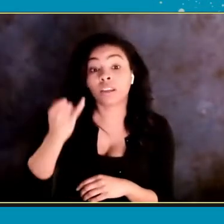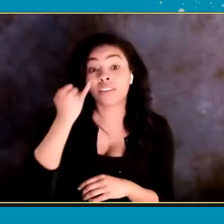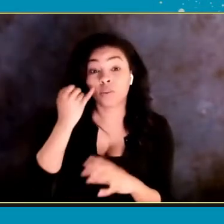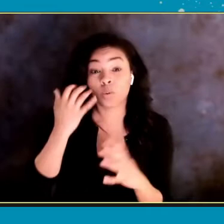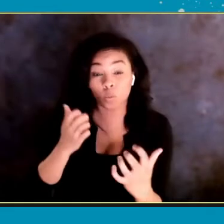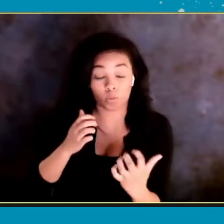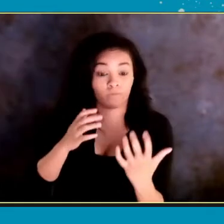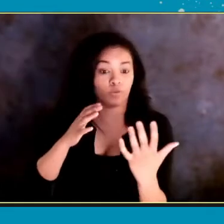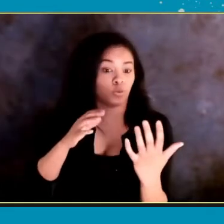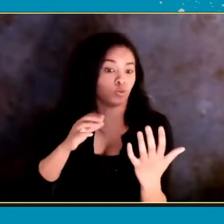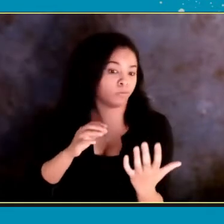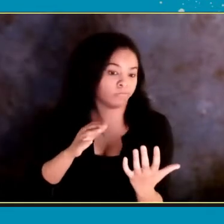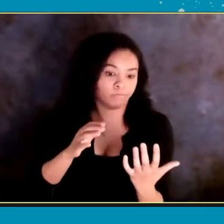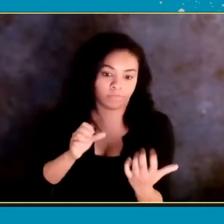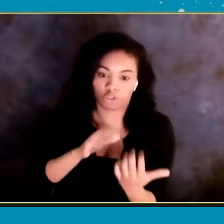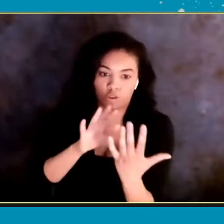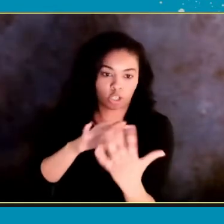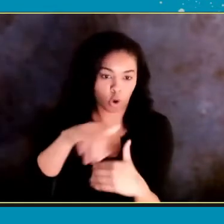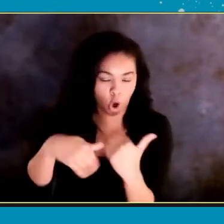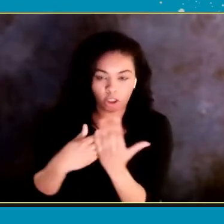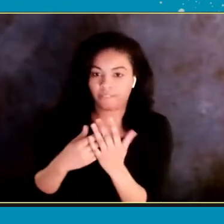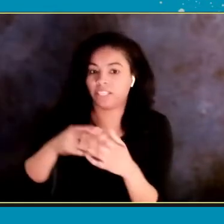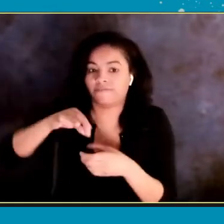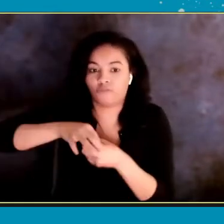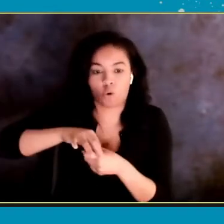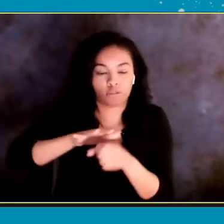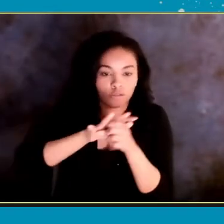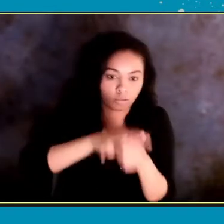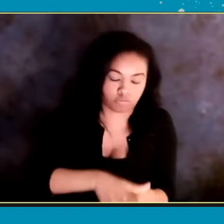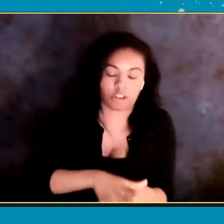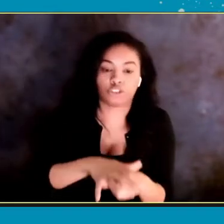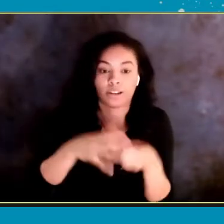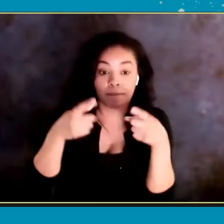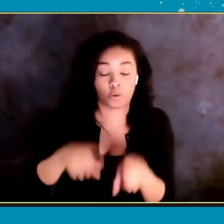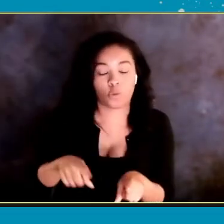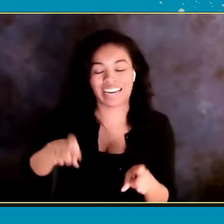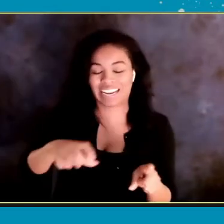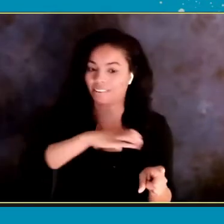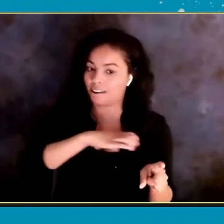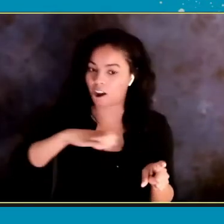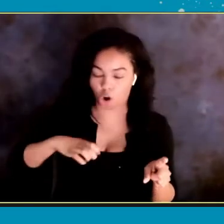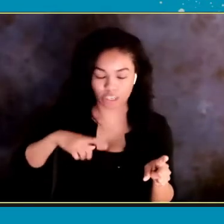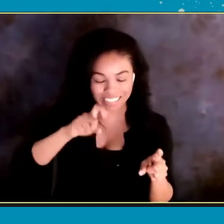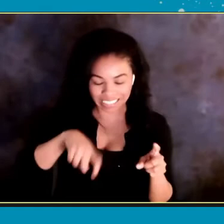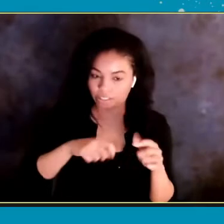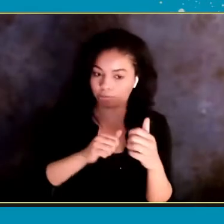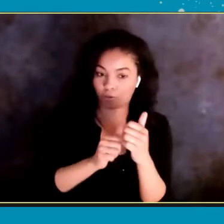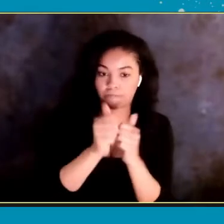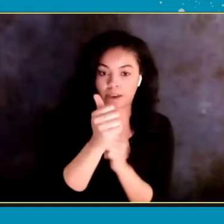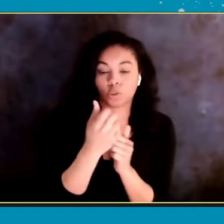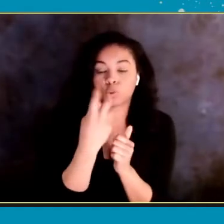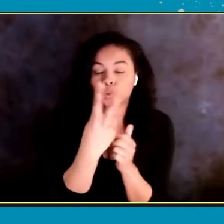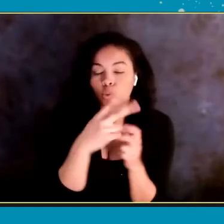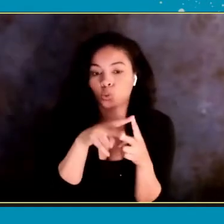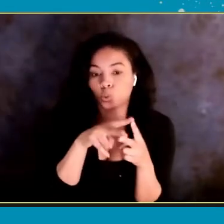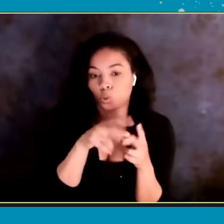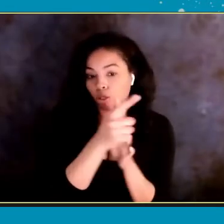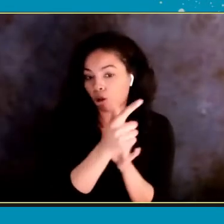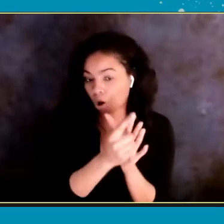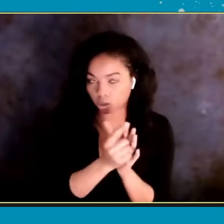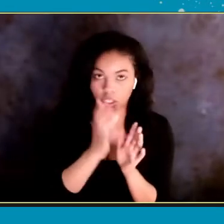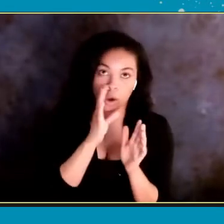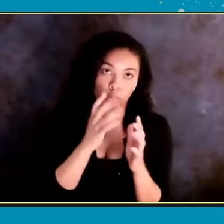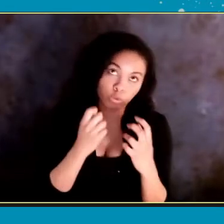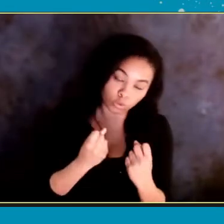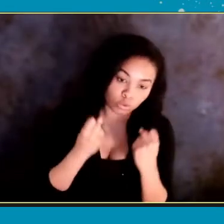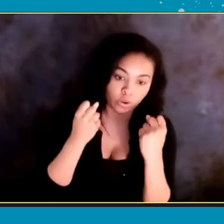country and to protect and expand our right to vote, we need Congress to pass 2 pieces of legislation that would dramatically strengthen our